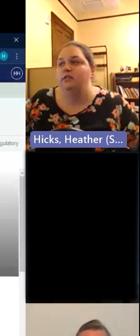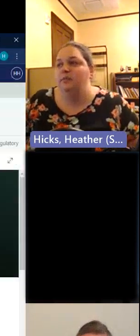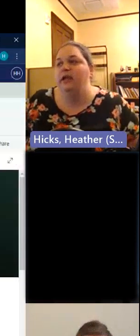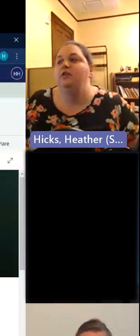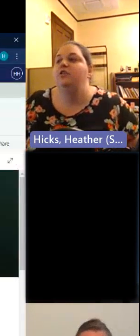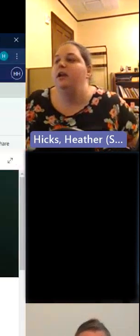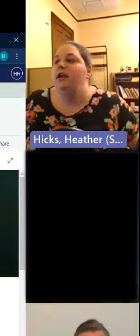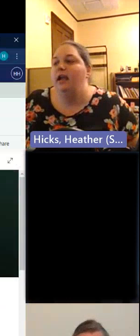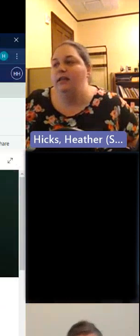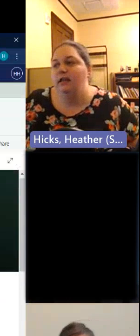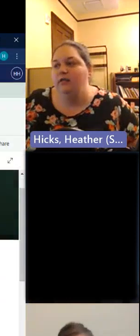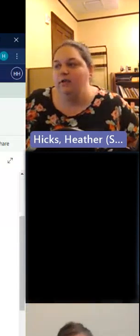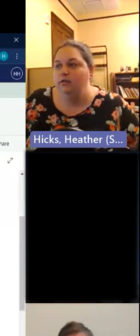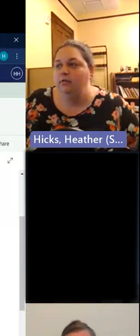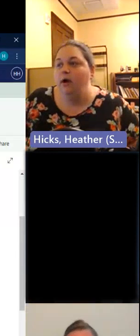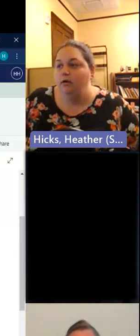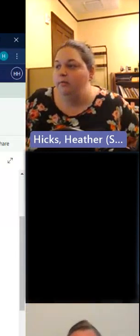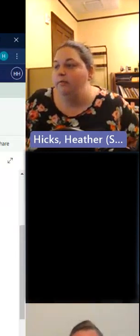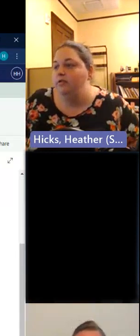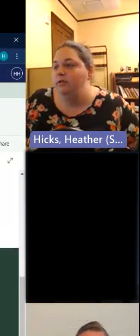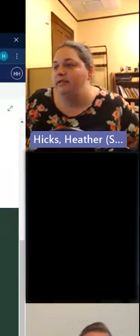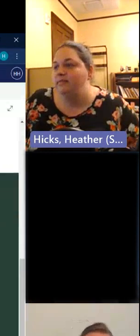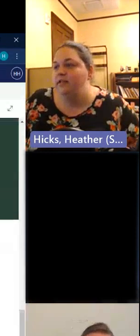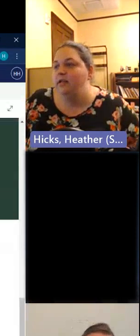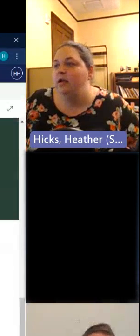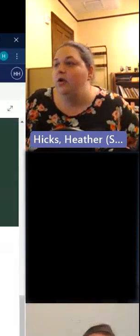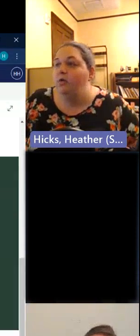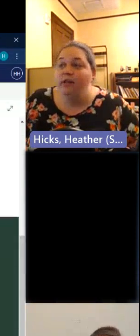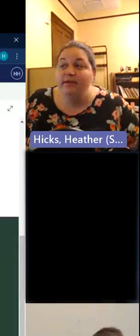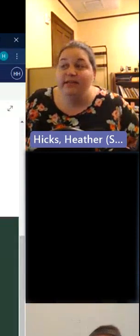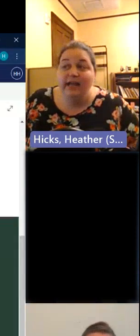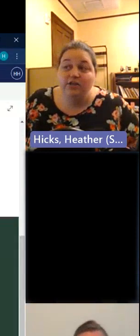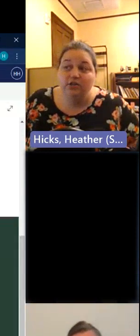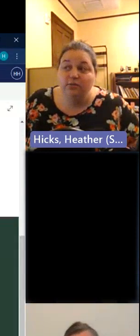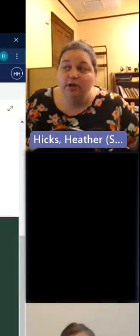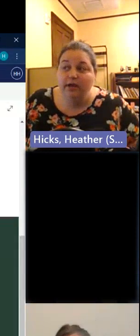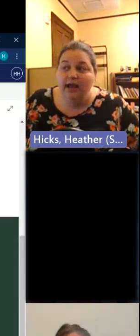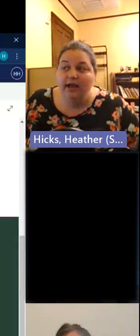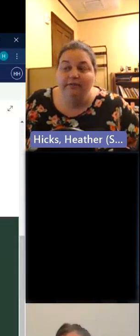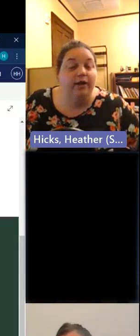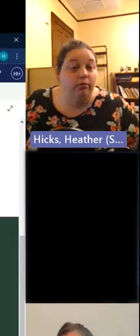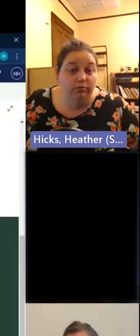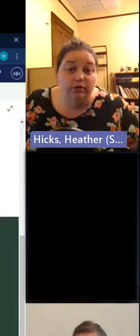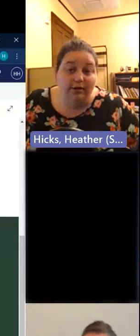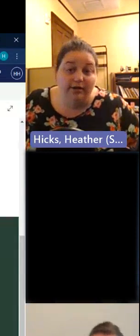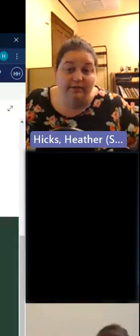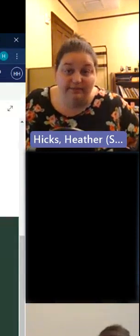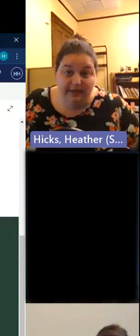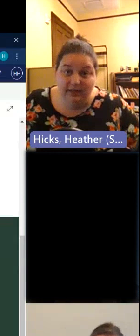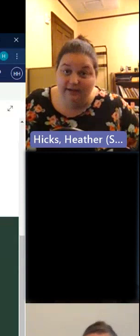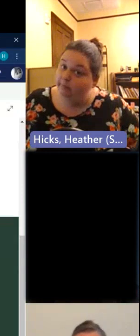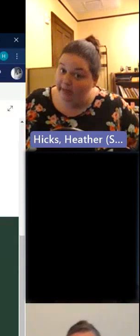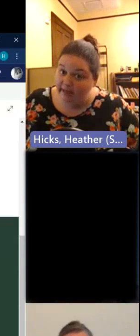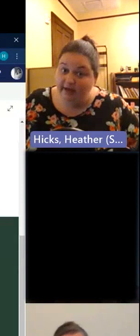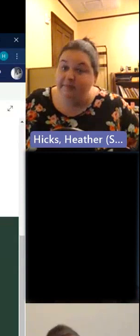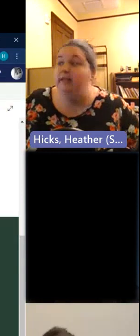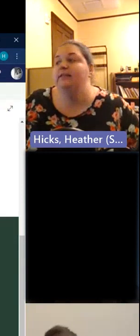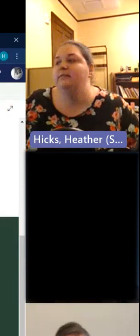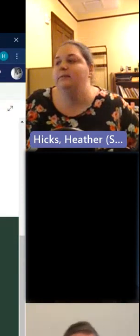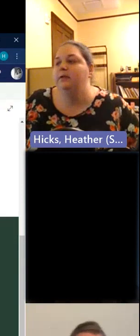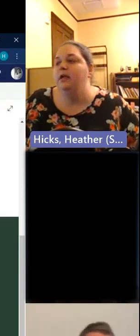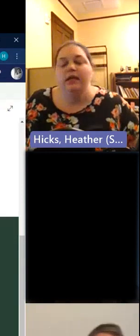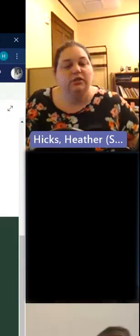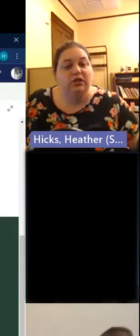it goes to this page, and they can read through our commitment to accessibility. What limitations do we know we have? Like older documents, PDFs might not